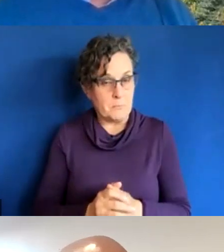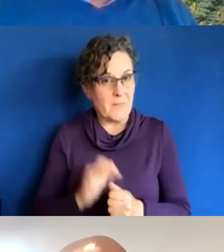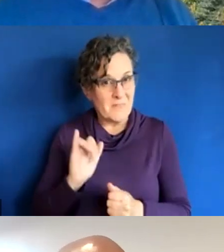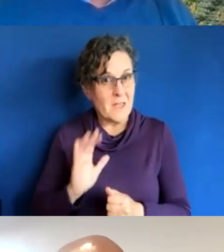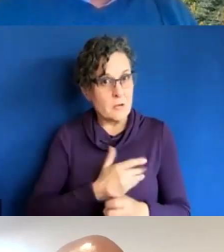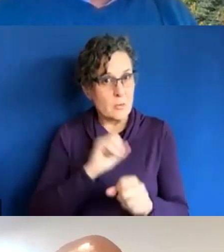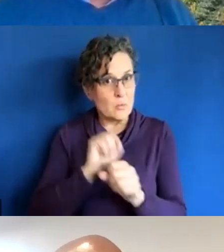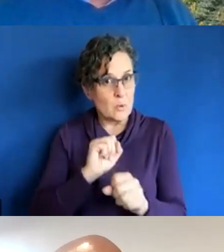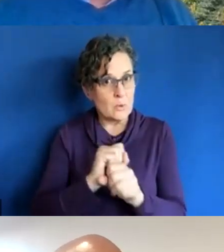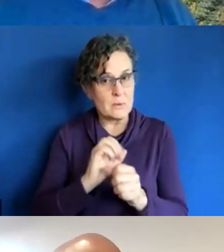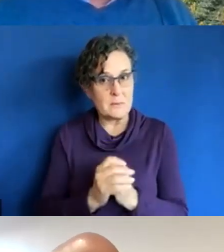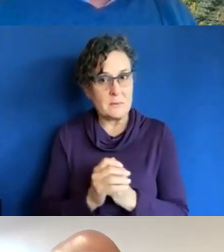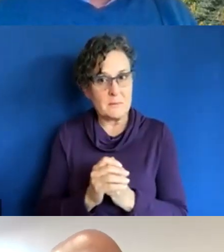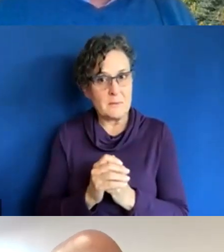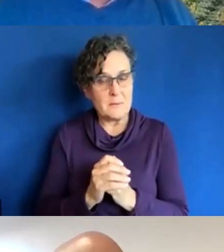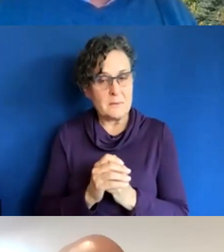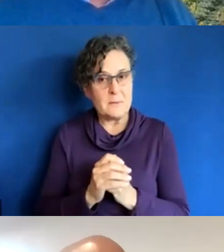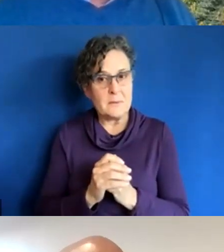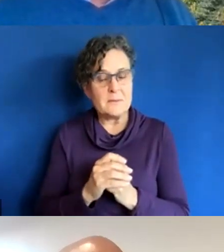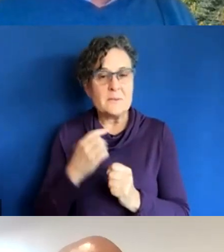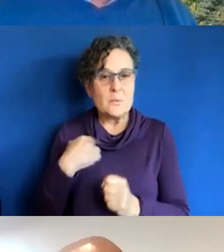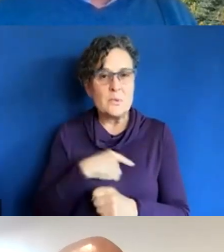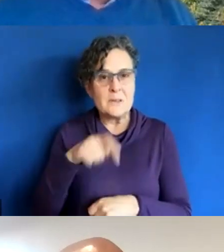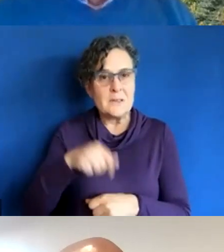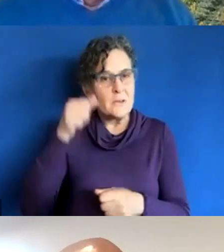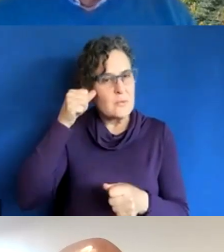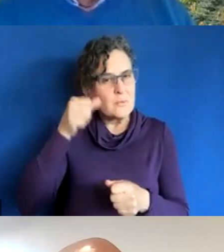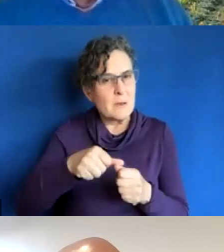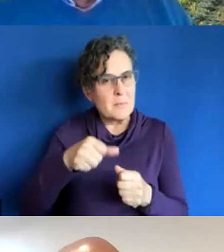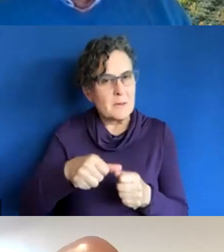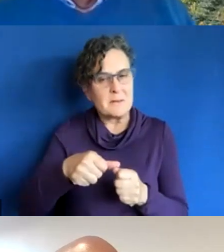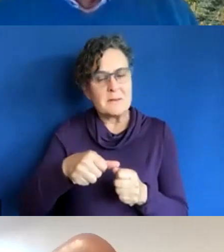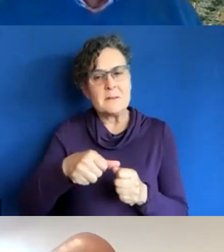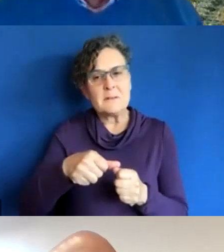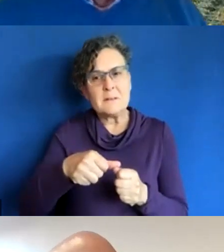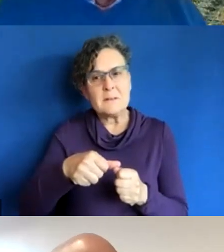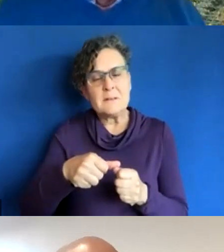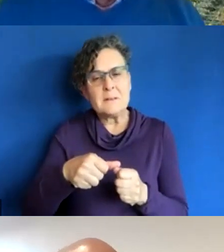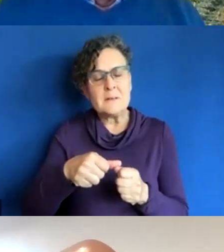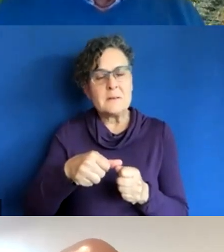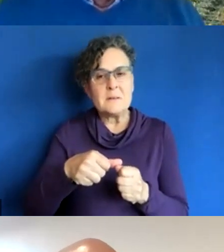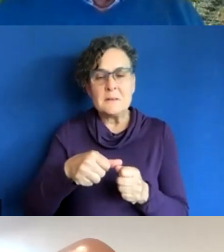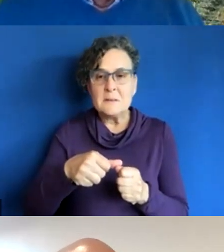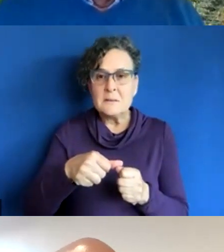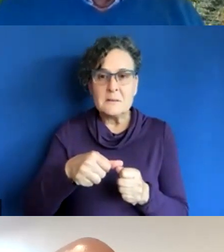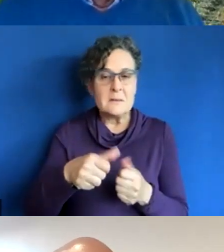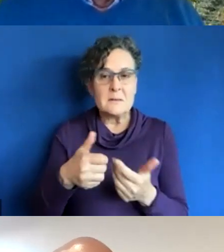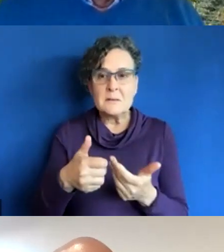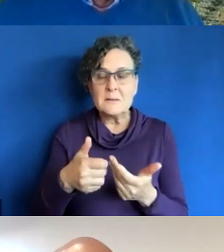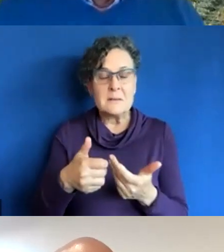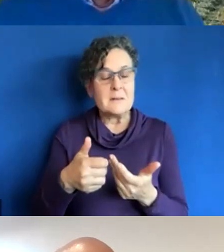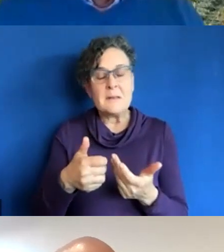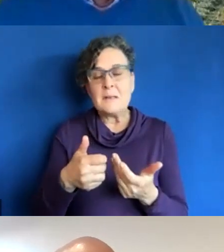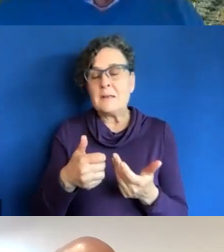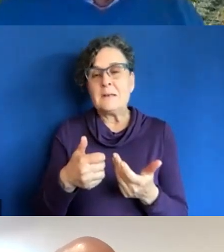can't ever forget that, at some point in time, all human